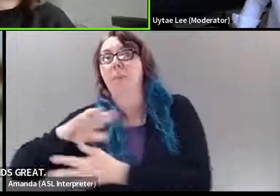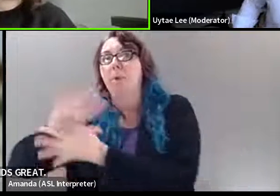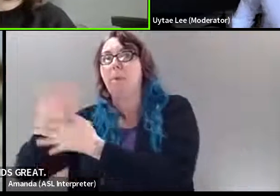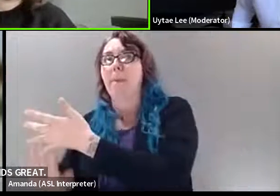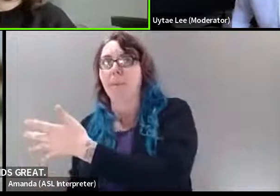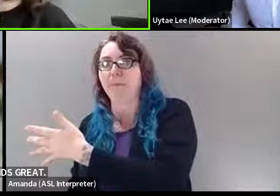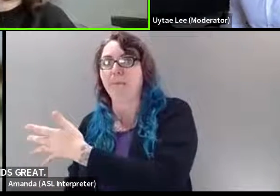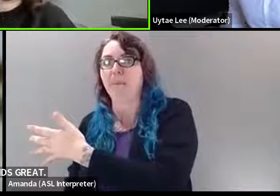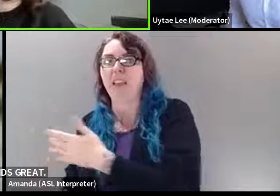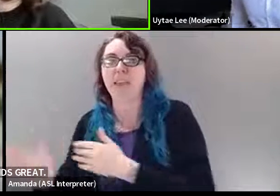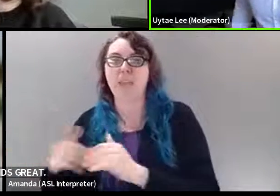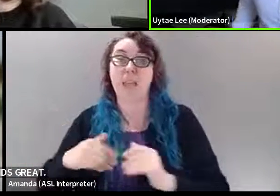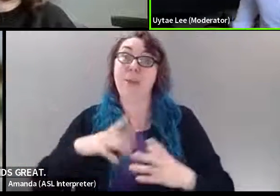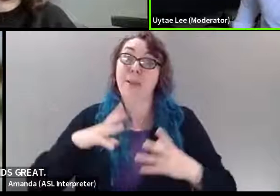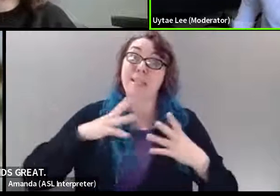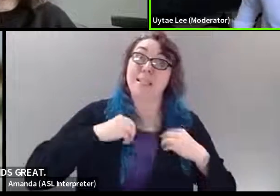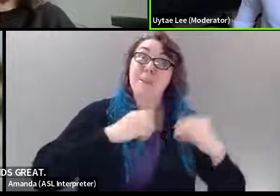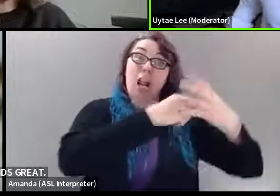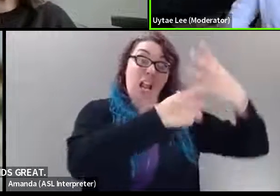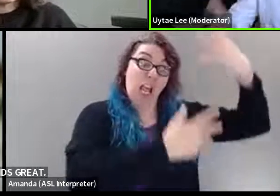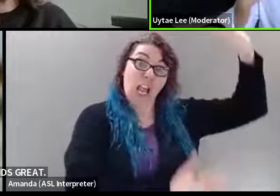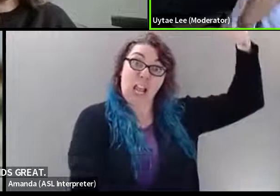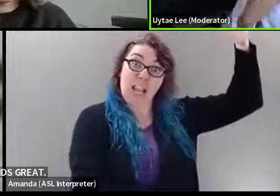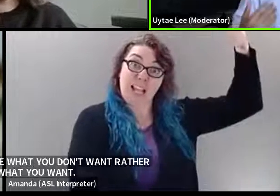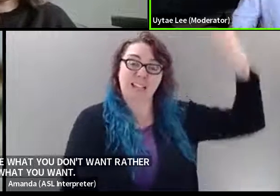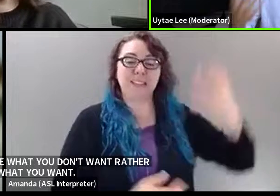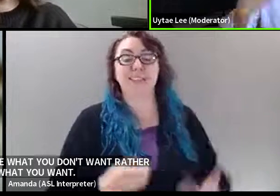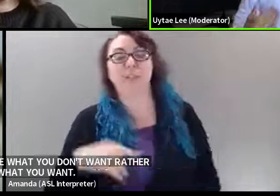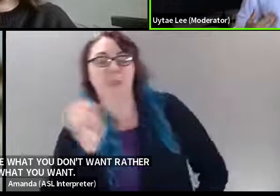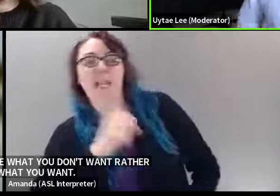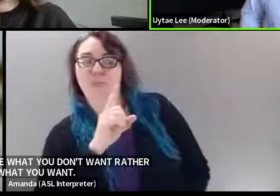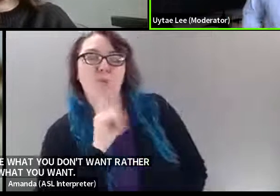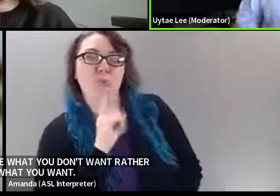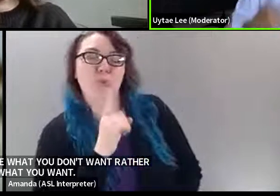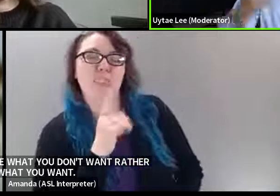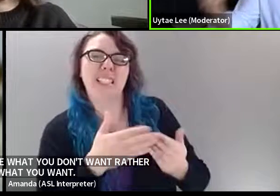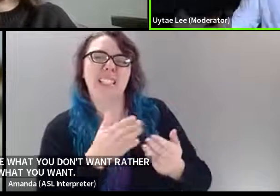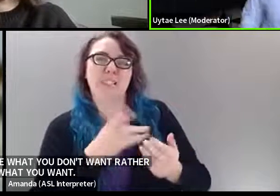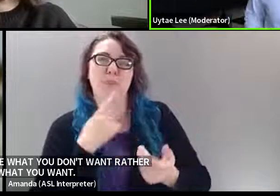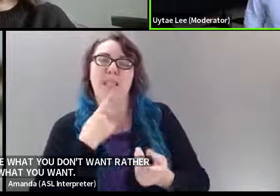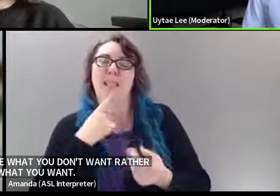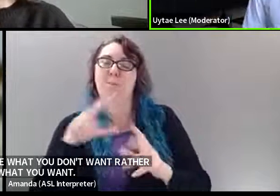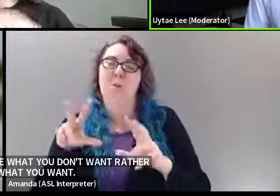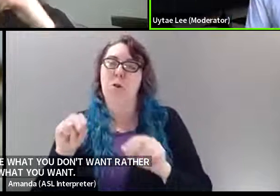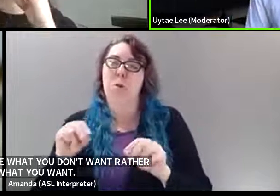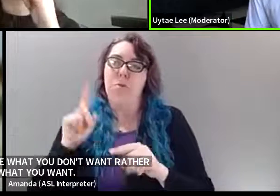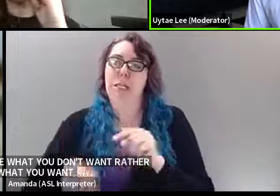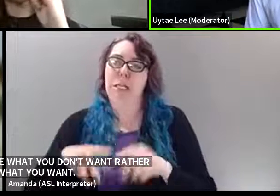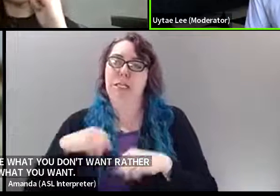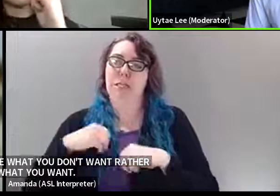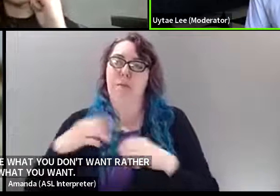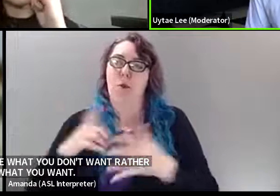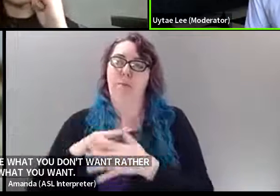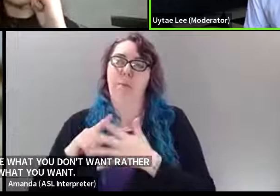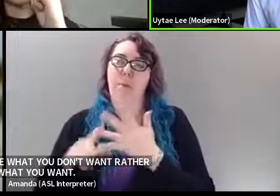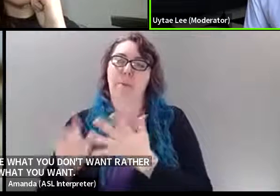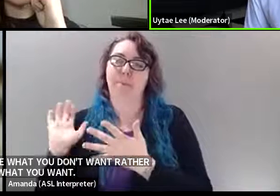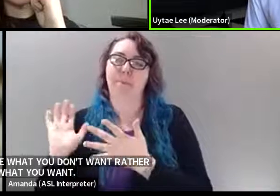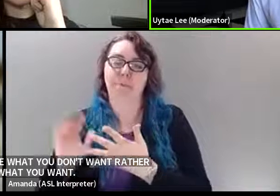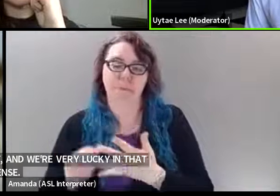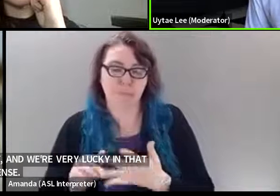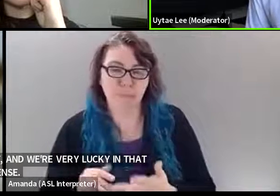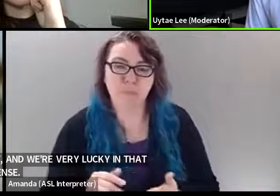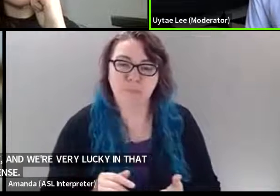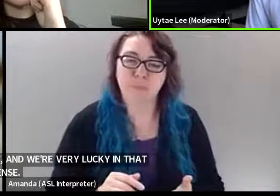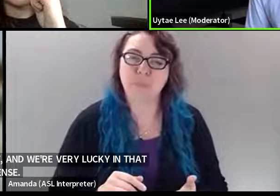We're very lucky in that sense. That's wonderful. I mean, that's really what's coming out to me right now, just from all of the responses you guys gave, is